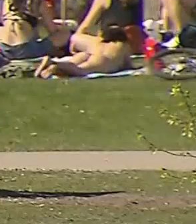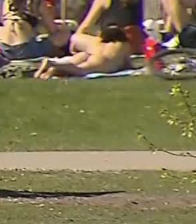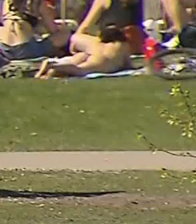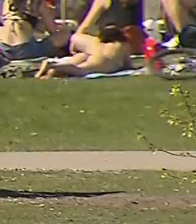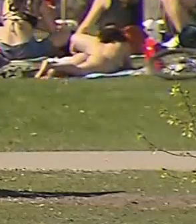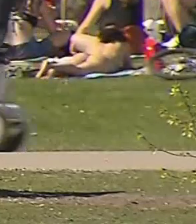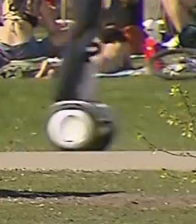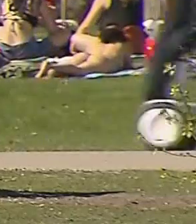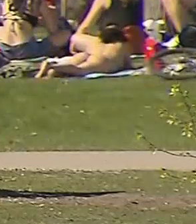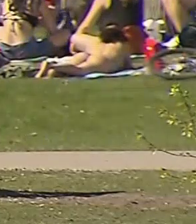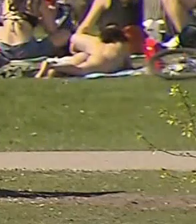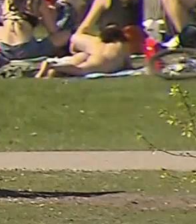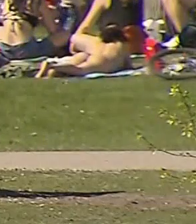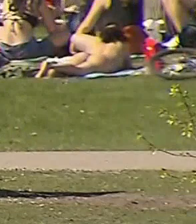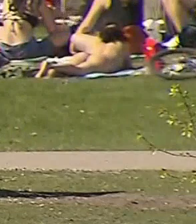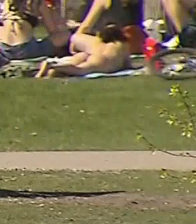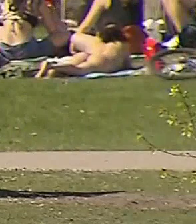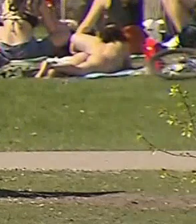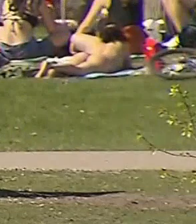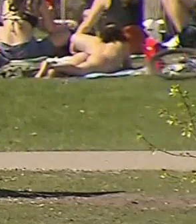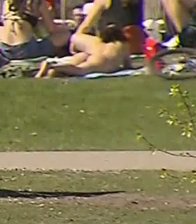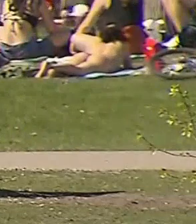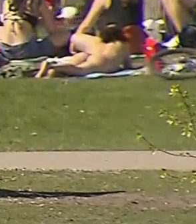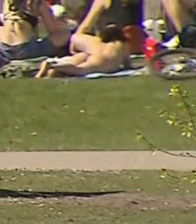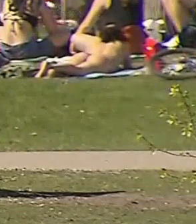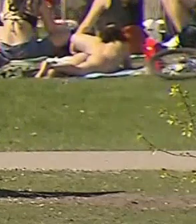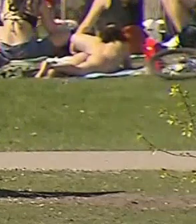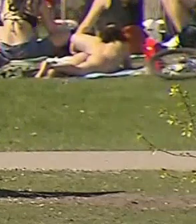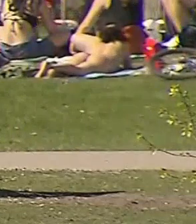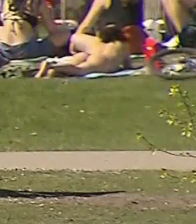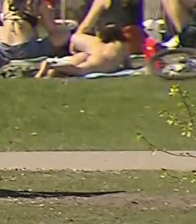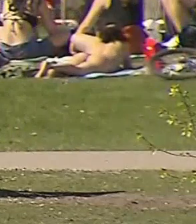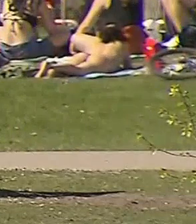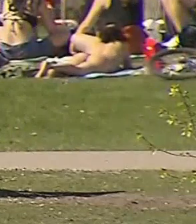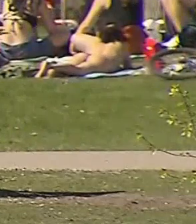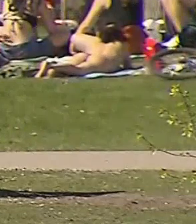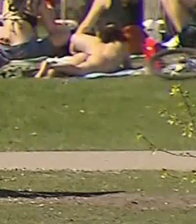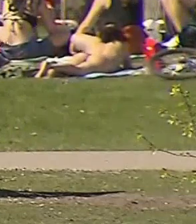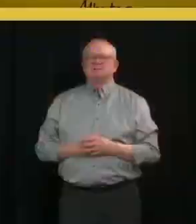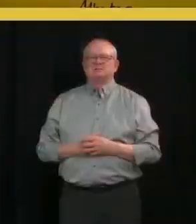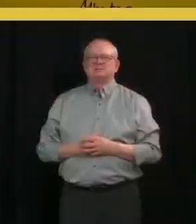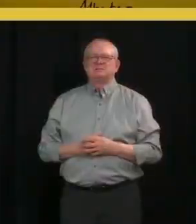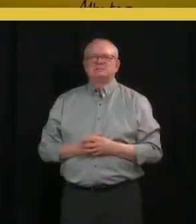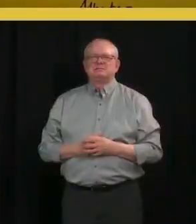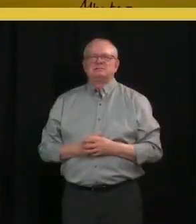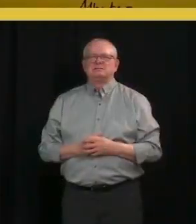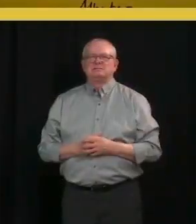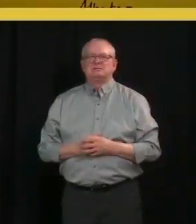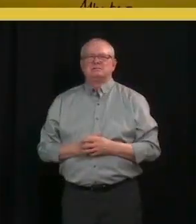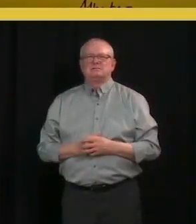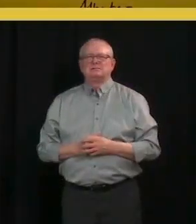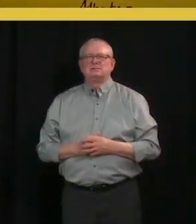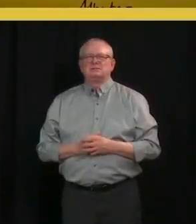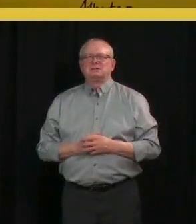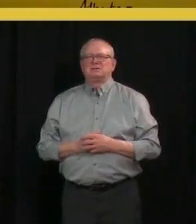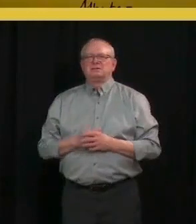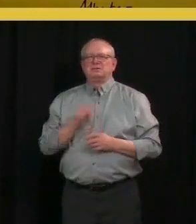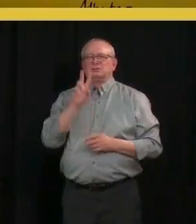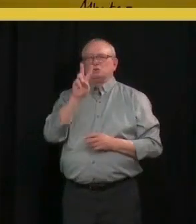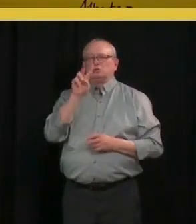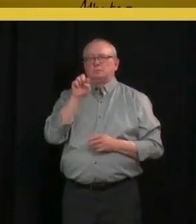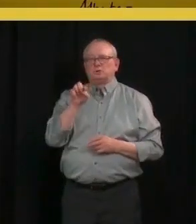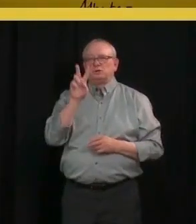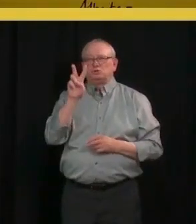great summer is ahead for Albertans thanks to a massive uptake in vaccinations. 2.2 million doses have now been